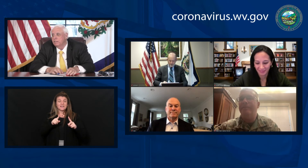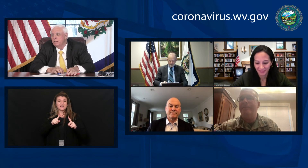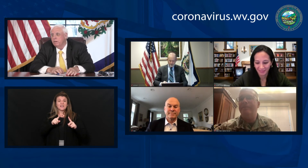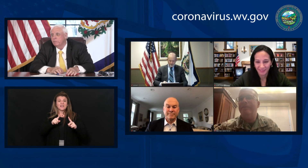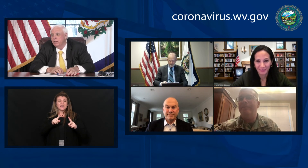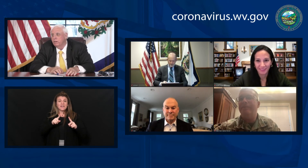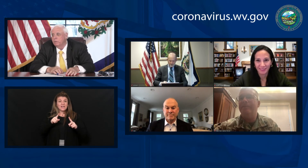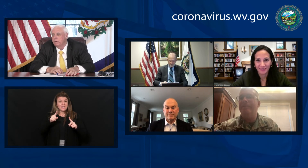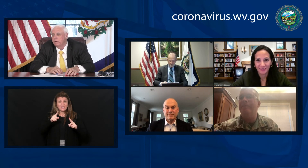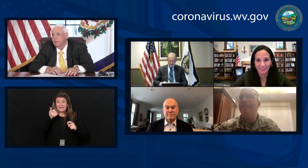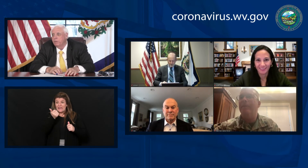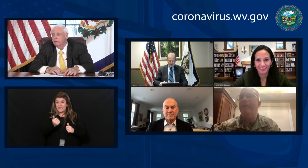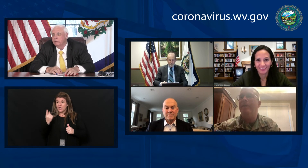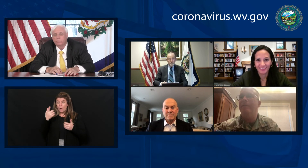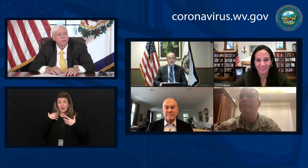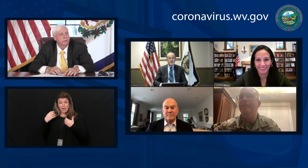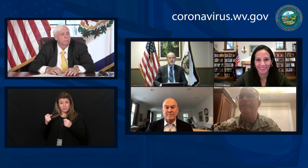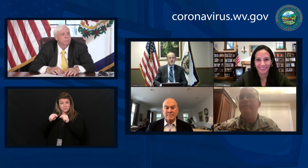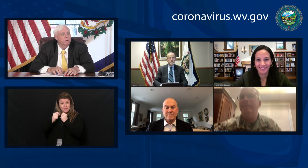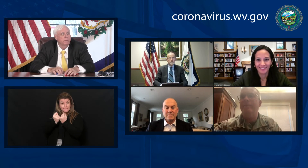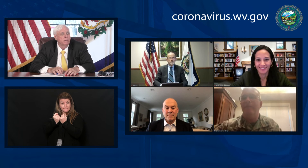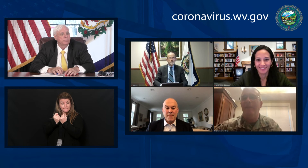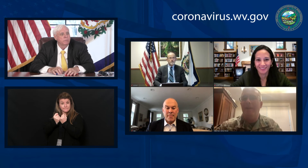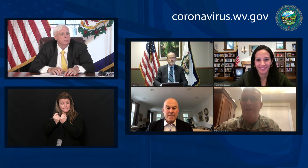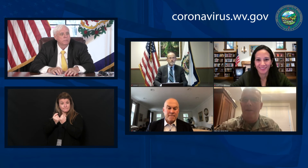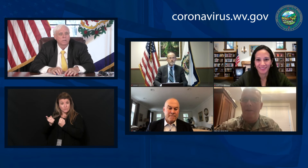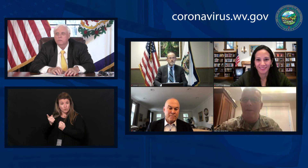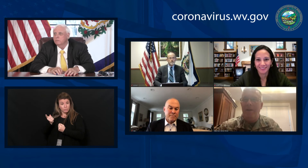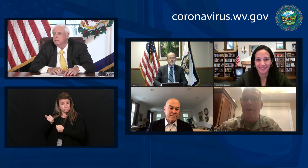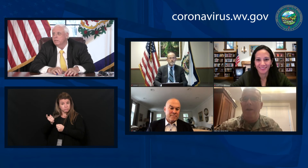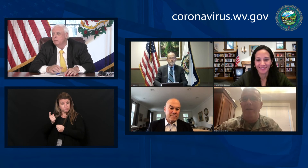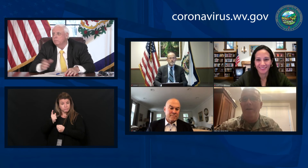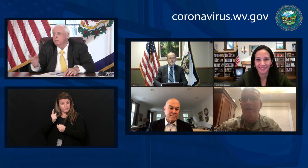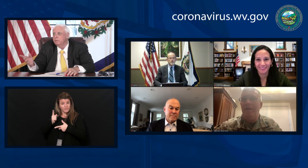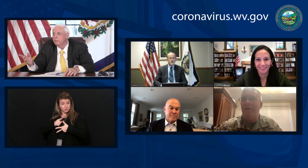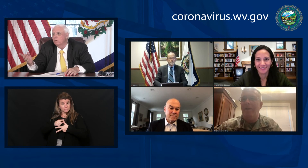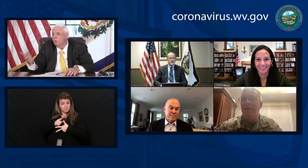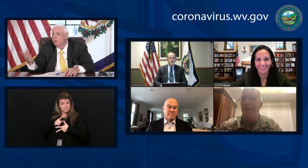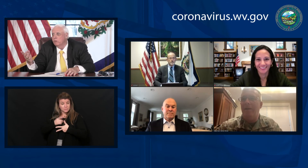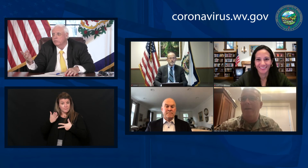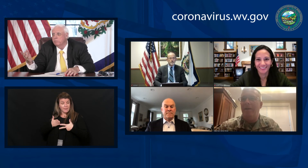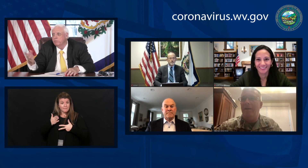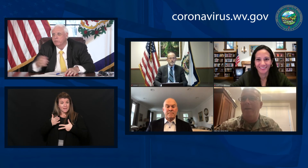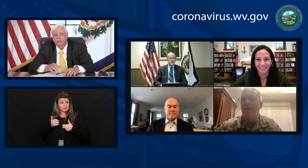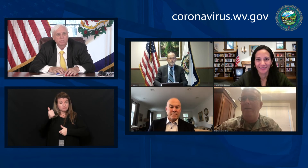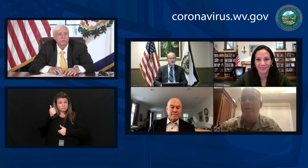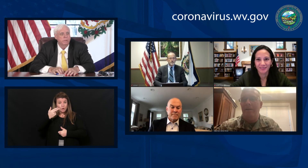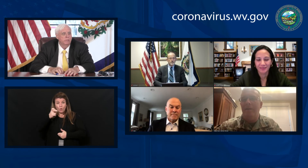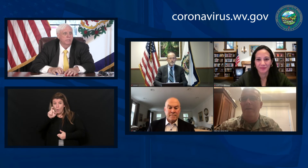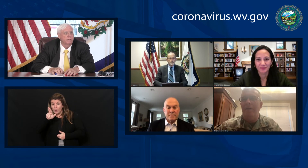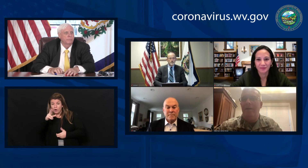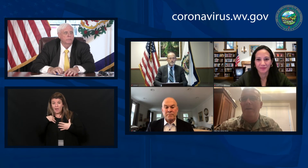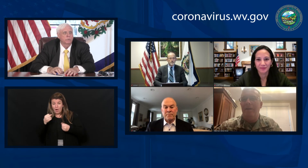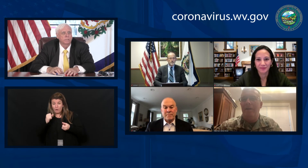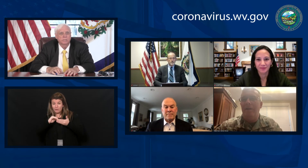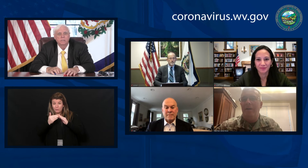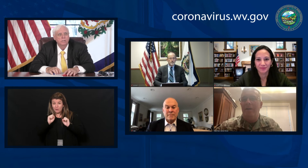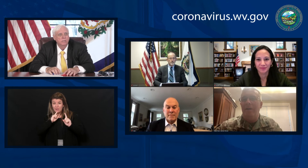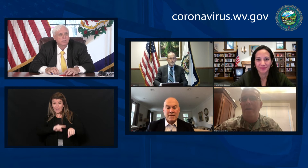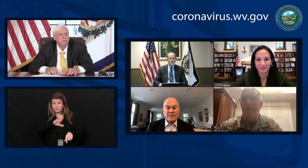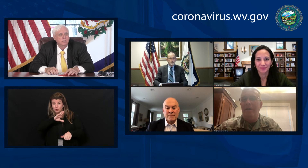did anybody from the health community? I thought that really from Dr. Maybe General Hoyer or somebody from the health community could answer the first